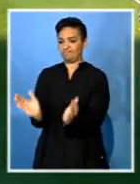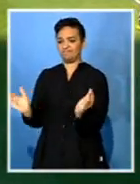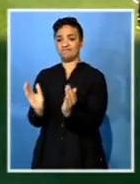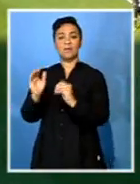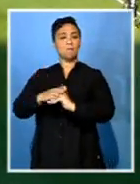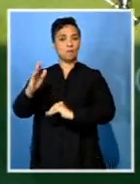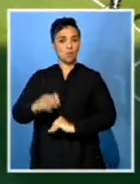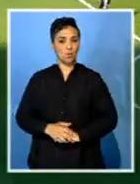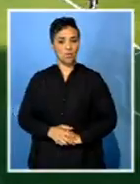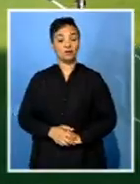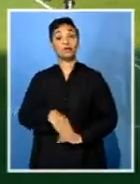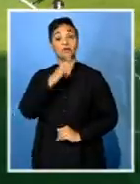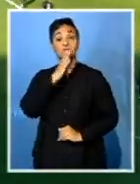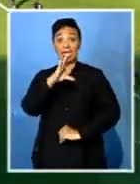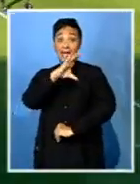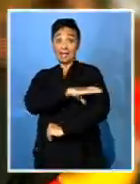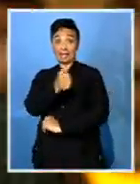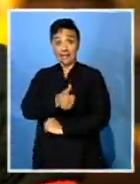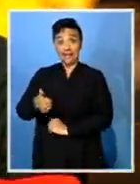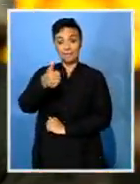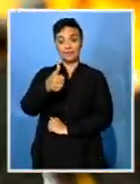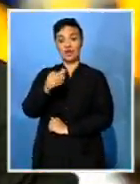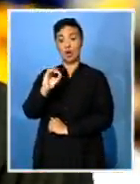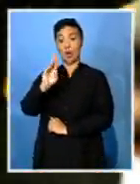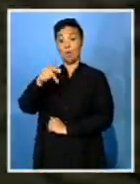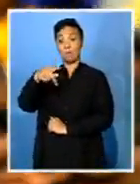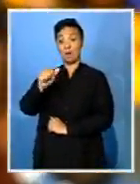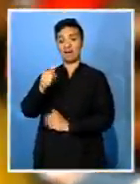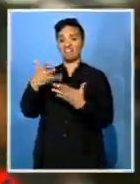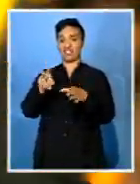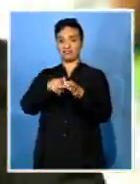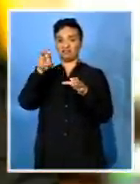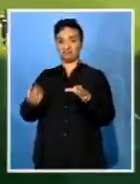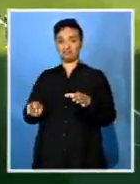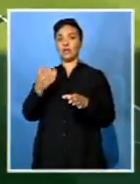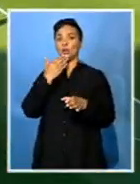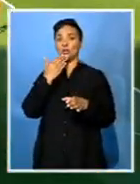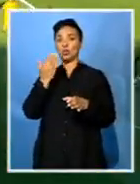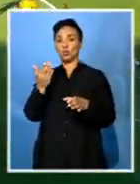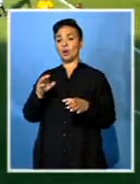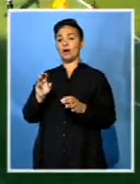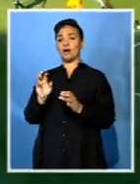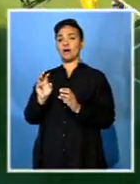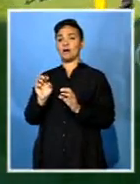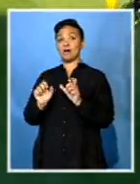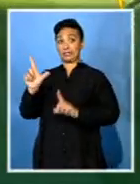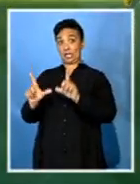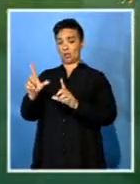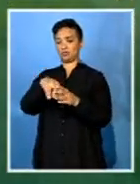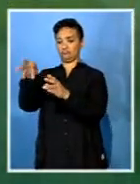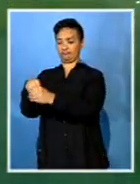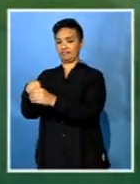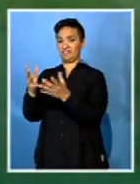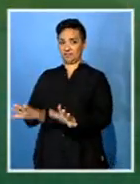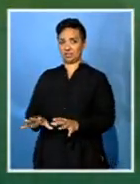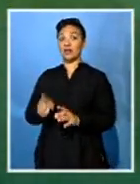also announced that the club captain, Opa Manyisa, has left to join African champions Mamelodi Sundowns. He